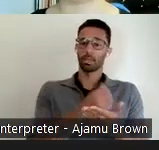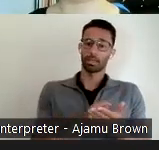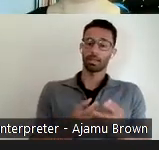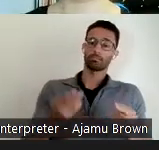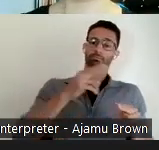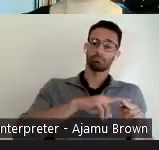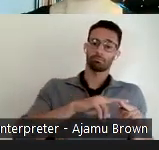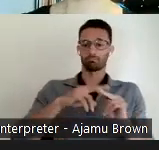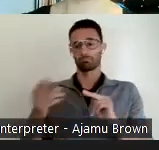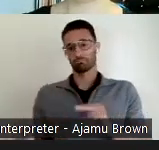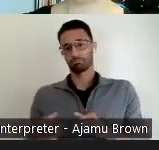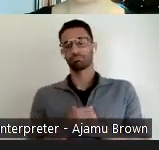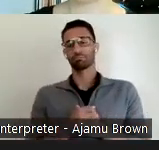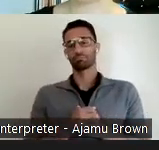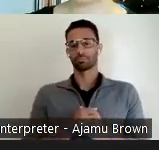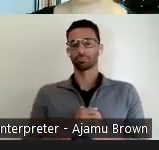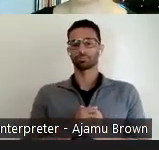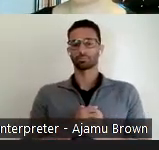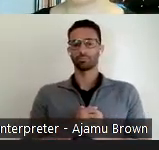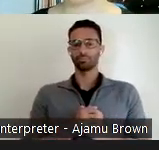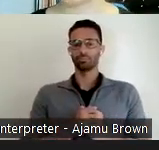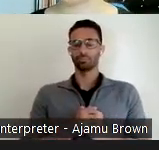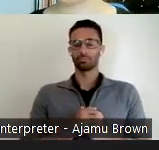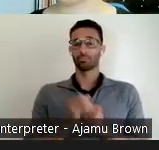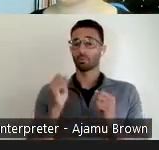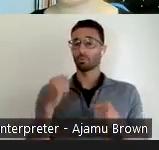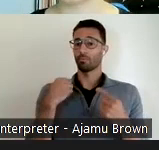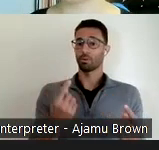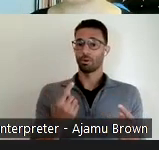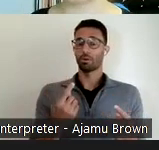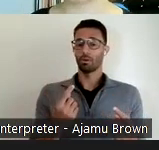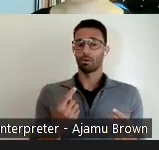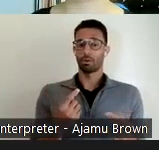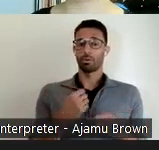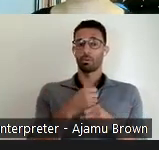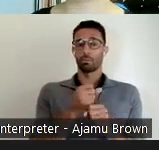that. So far to date, we have made more than